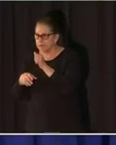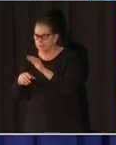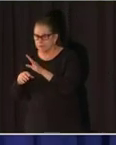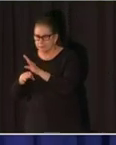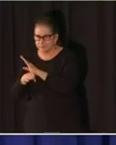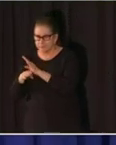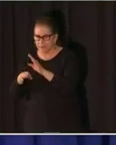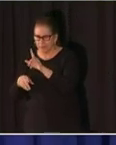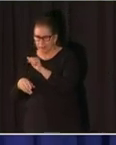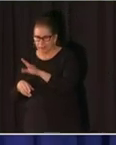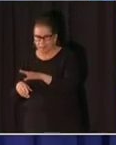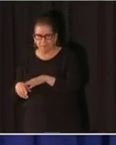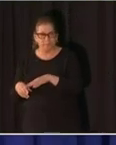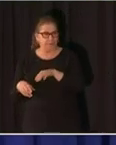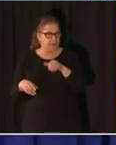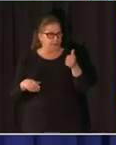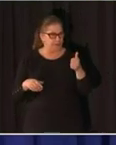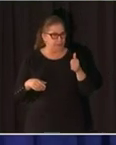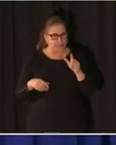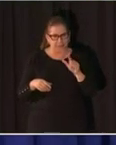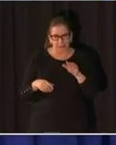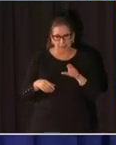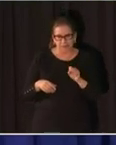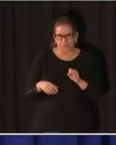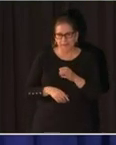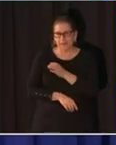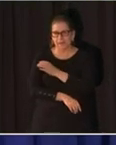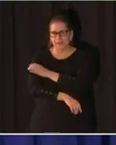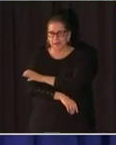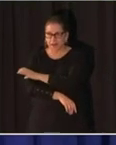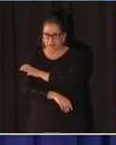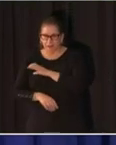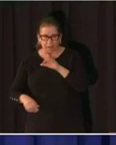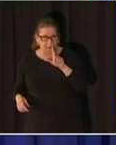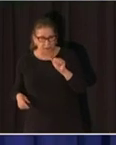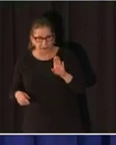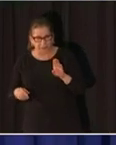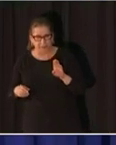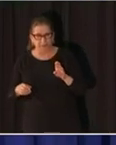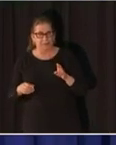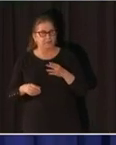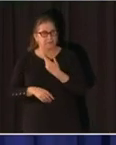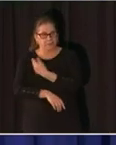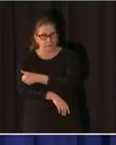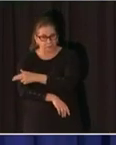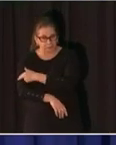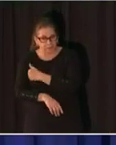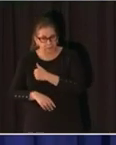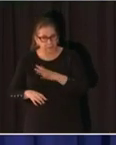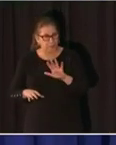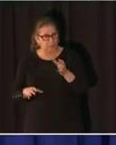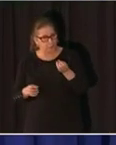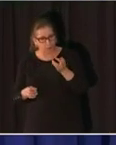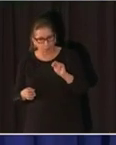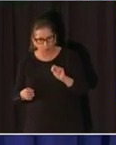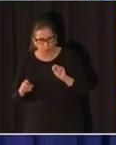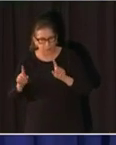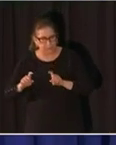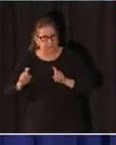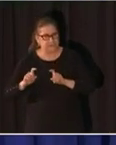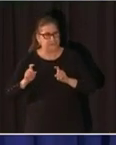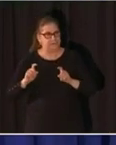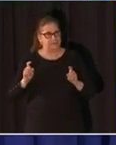third category of the clinical laboratories, which are the hospital-based labs who have developed their own test and